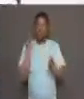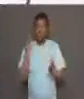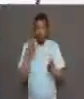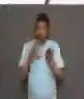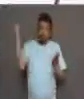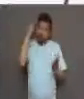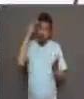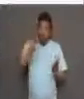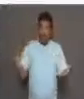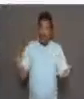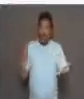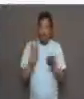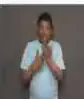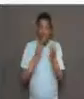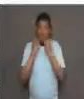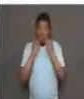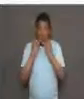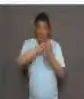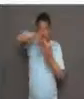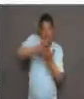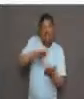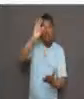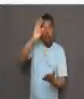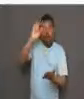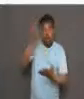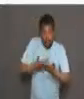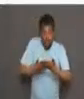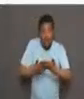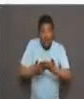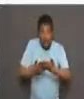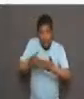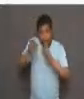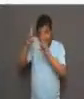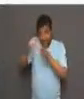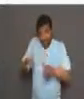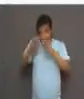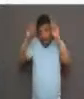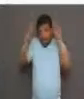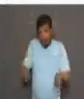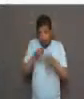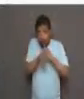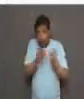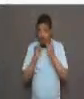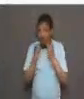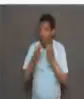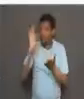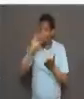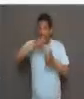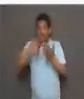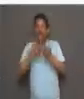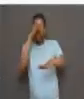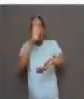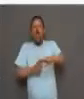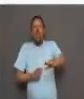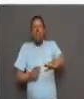This information is generally found in the map's margin, so it is called